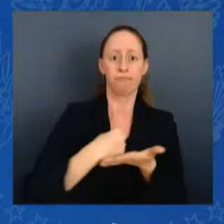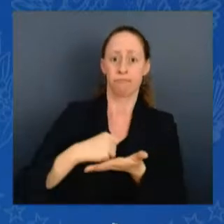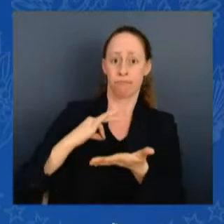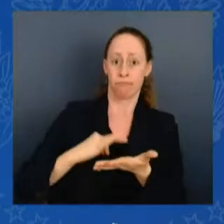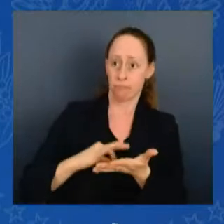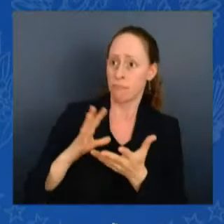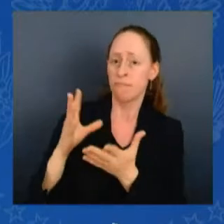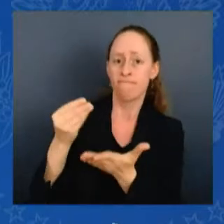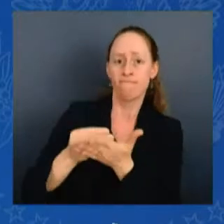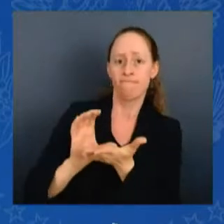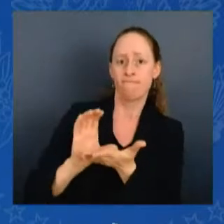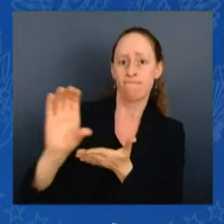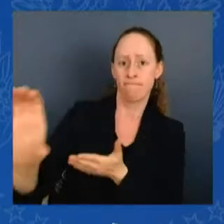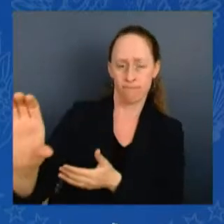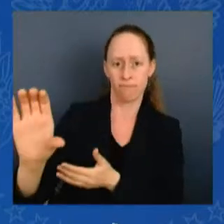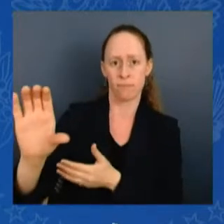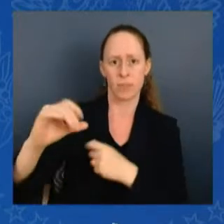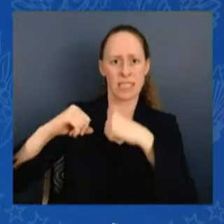2%.